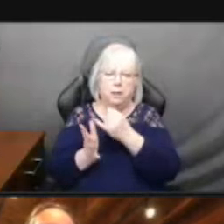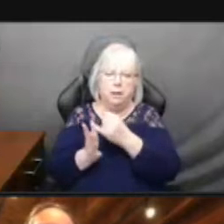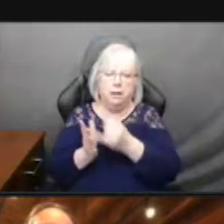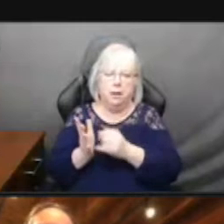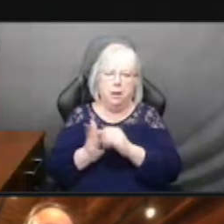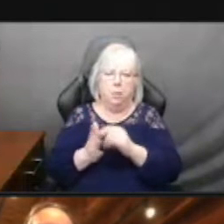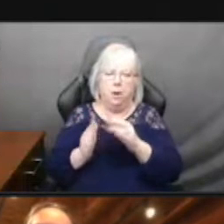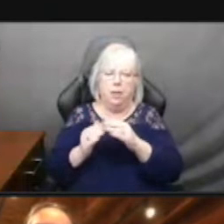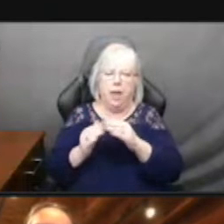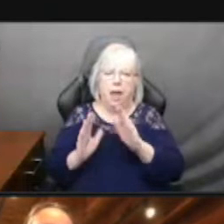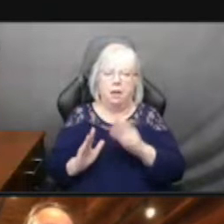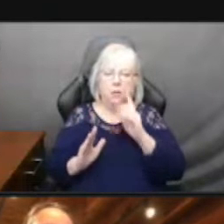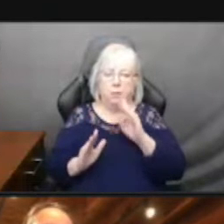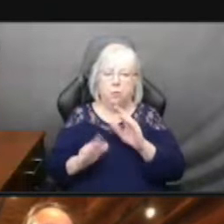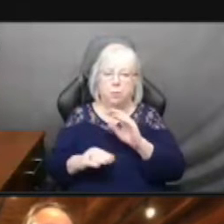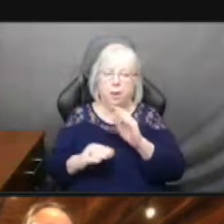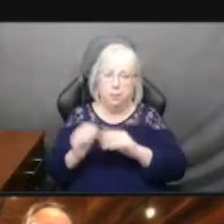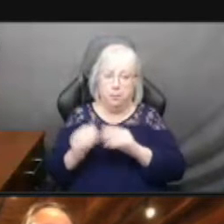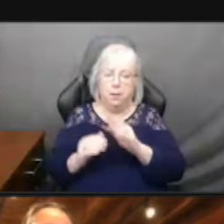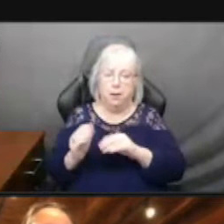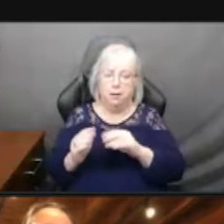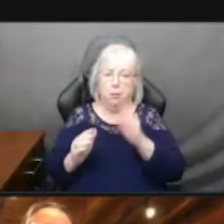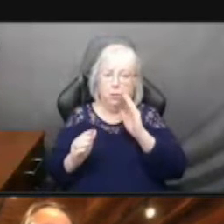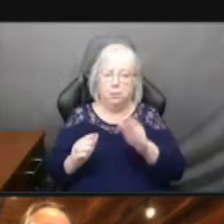these houses are going to be built. It's